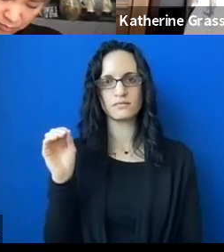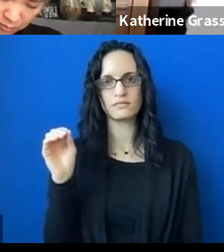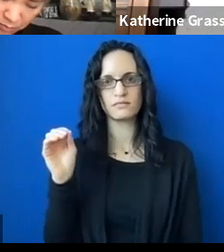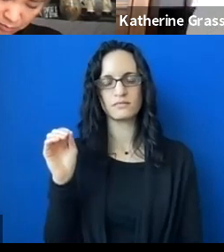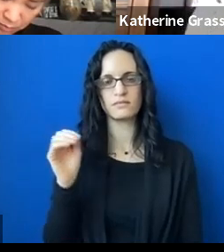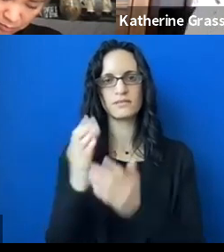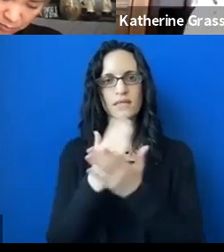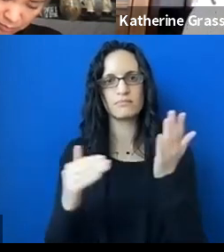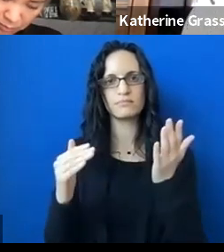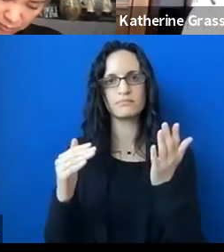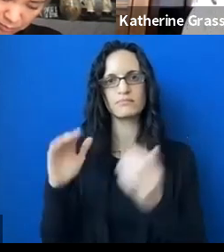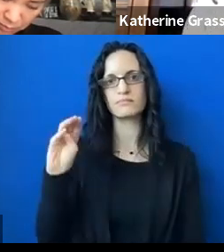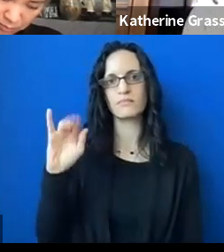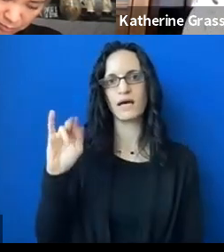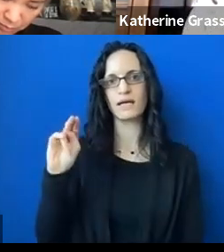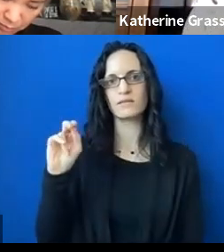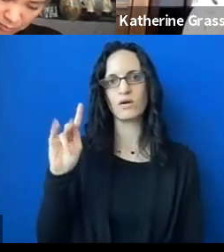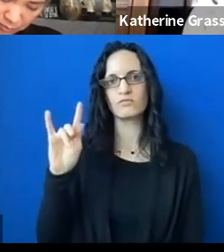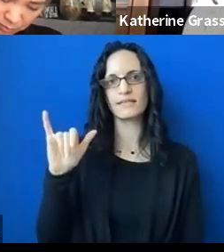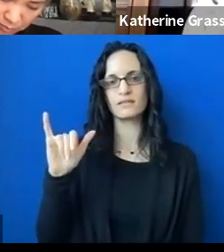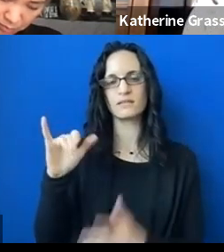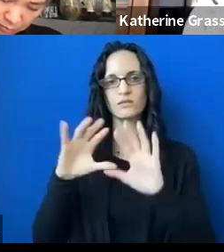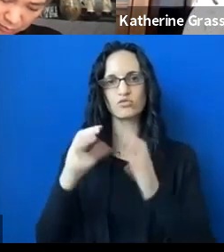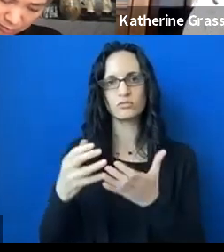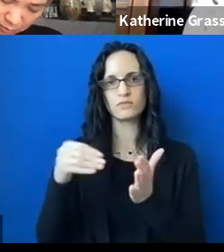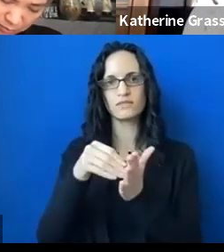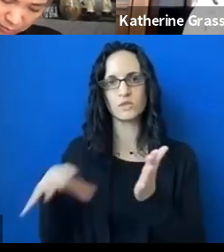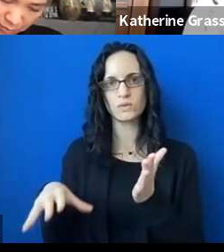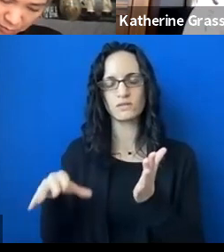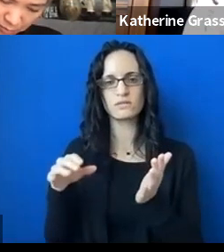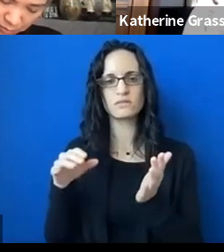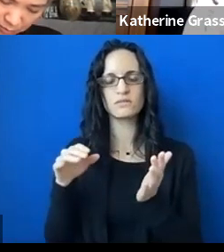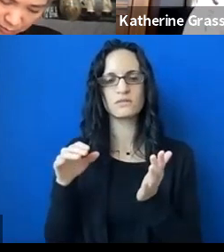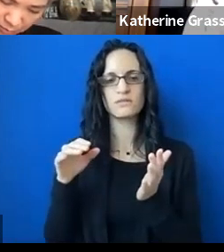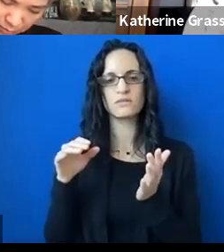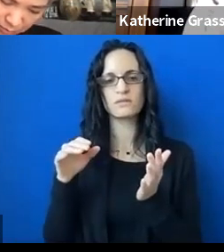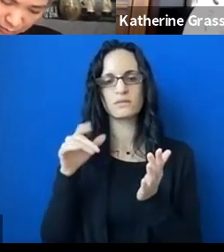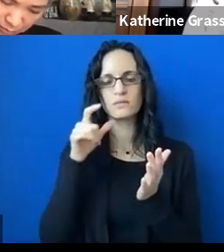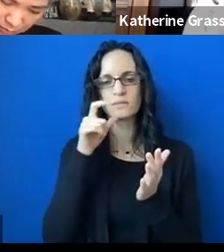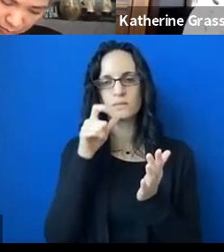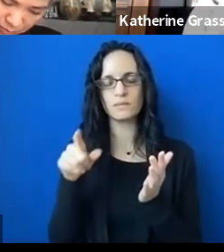some minority groups, students lack representative in the